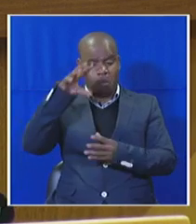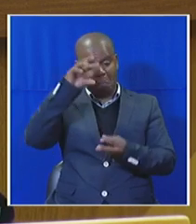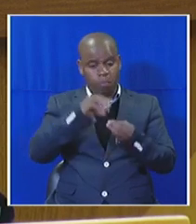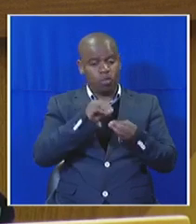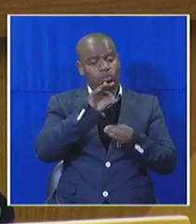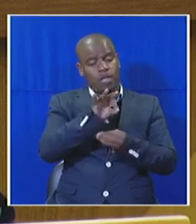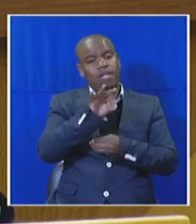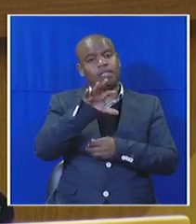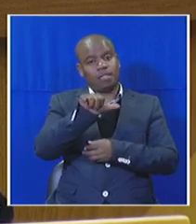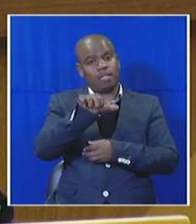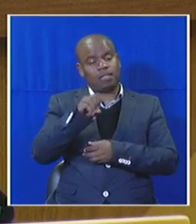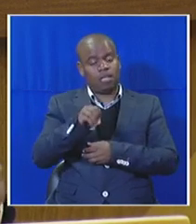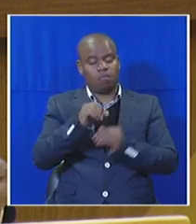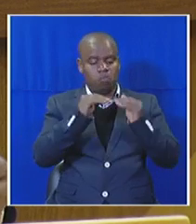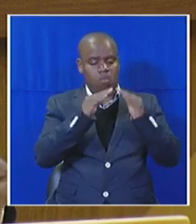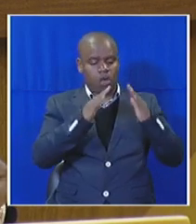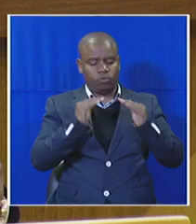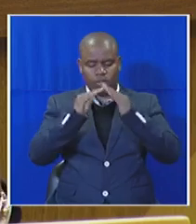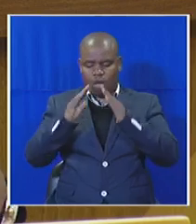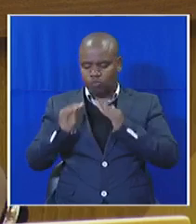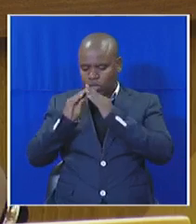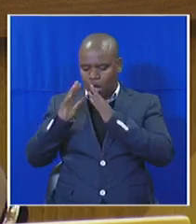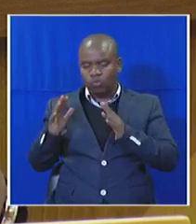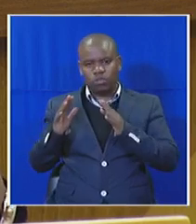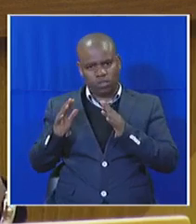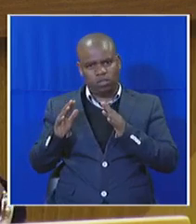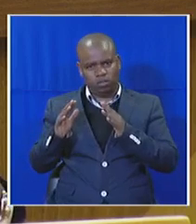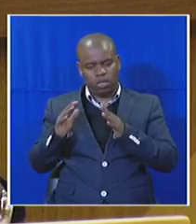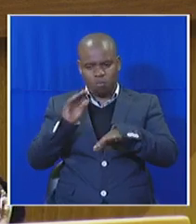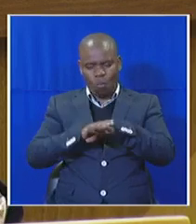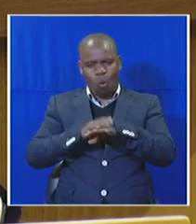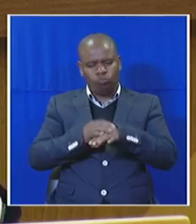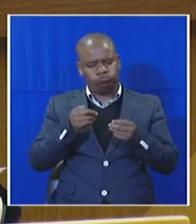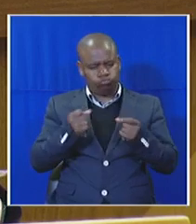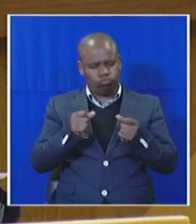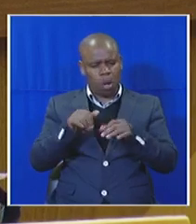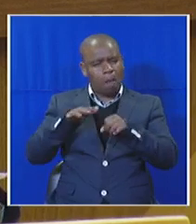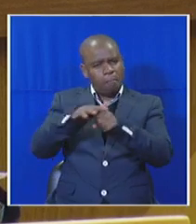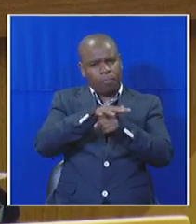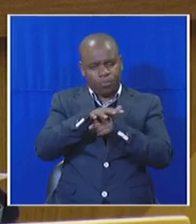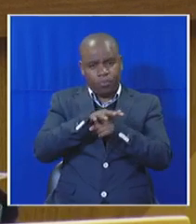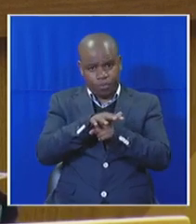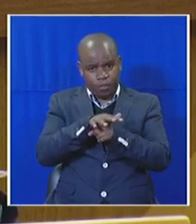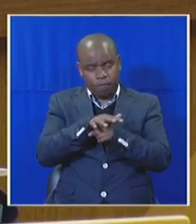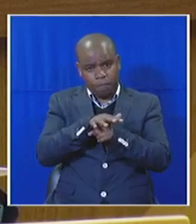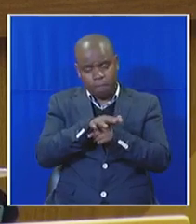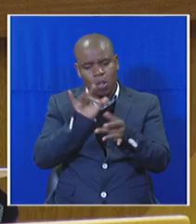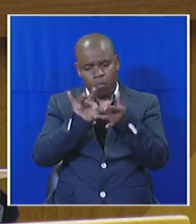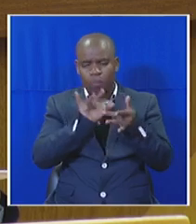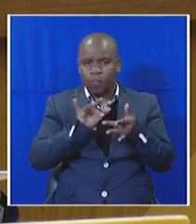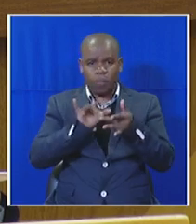360 households will be connected with high-speed broadband. There are